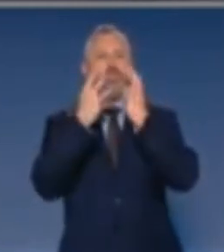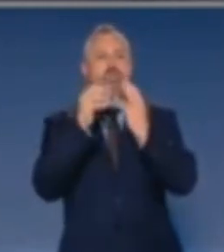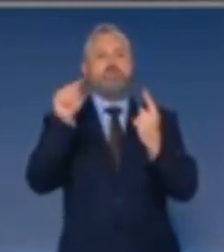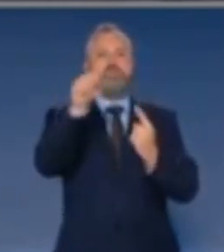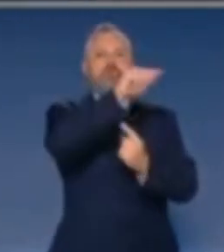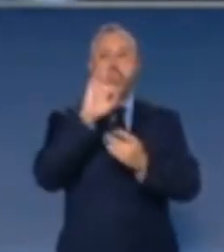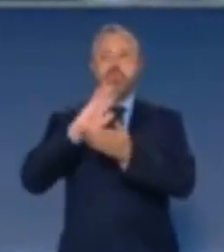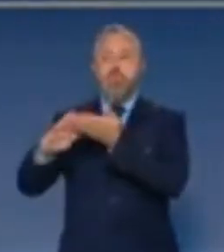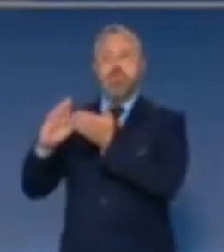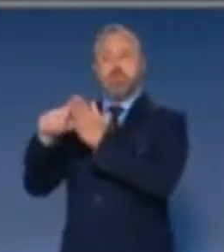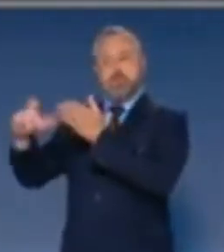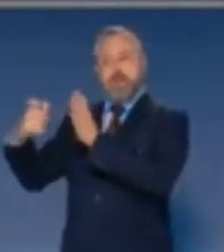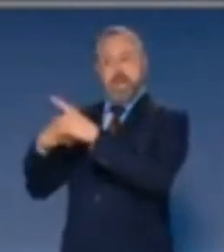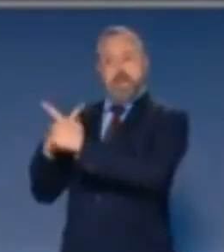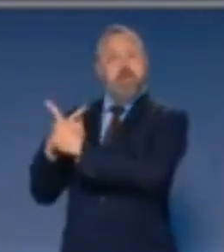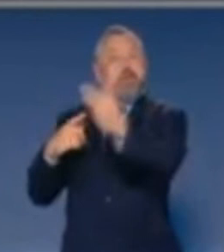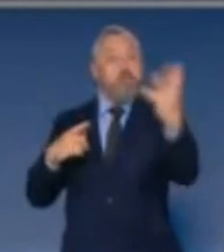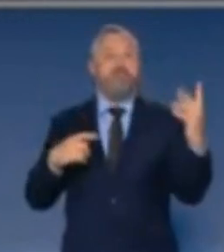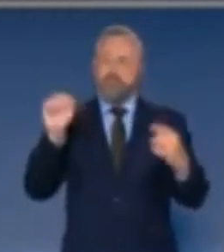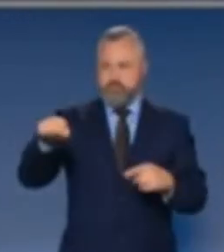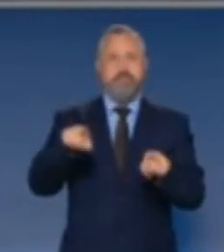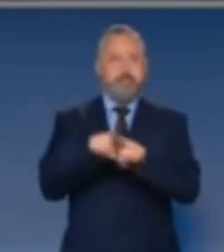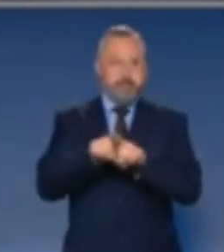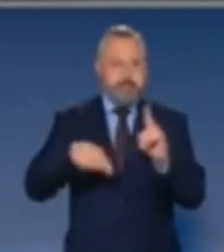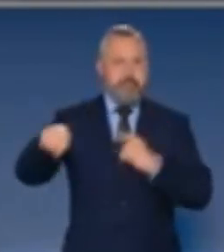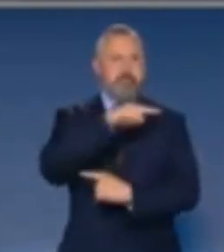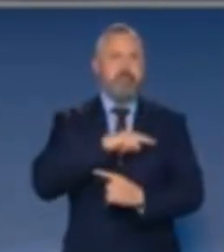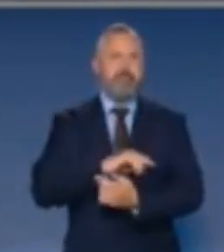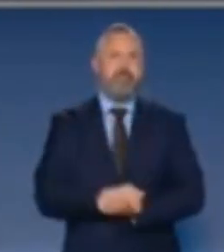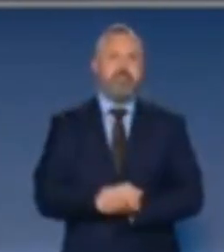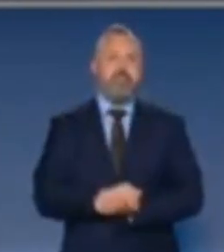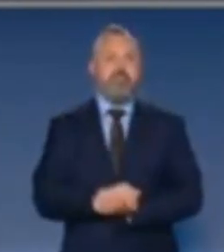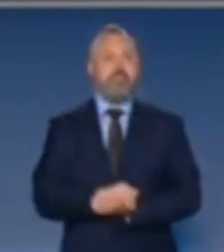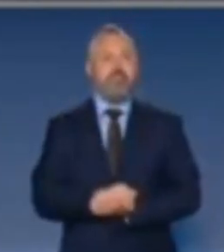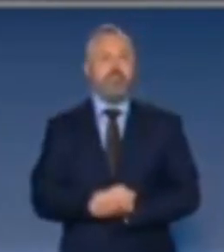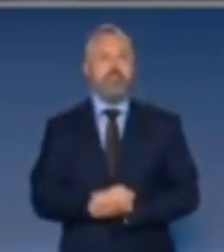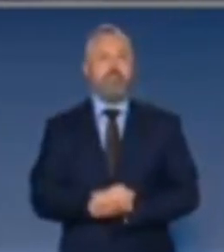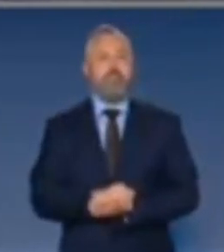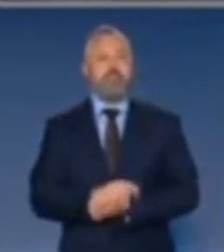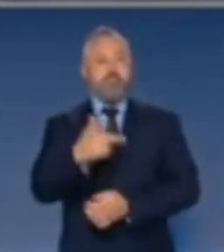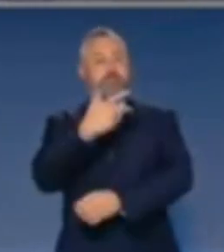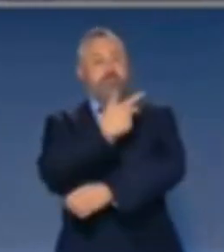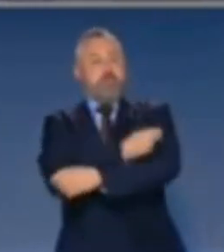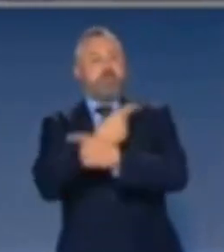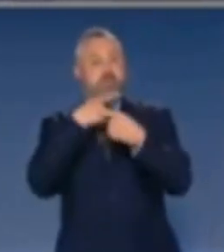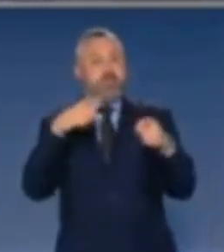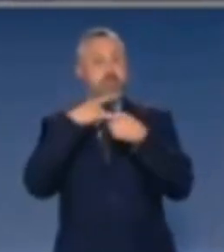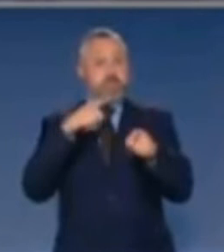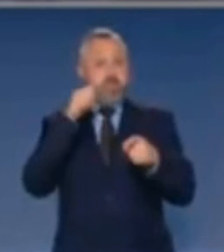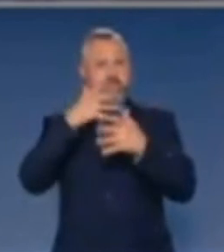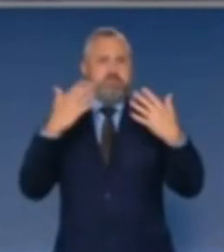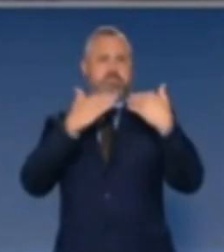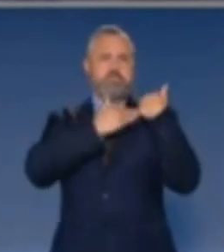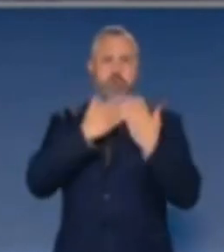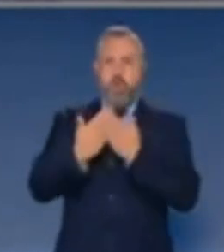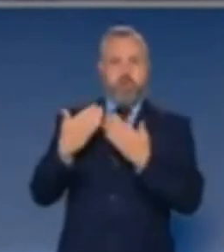Minister, we've heard concerns that vaccine messaging is falling on primary health staff in remote Indigenous communities. Does there need to